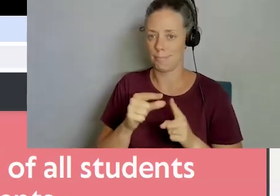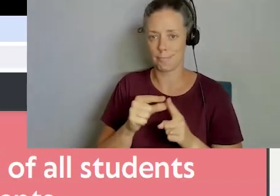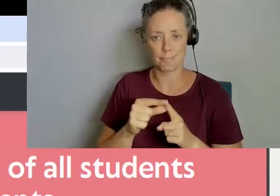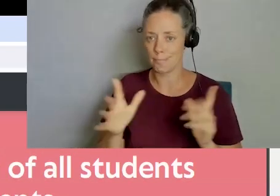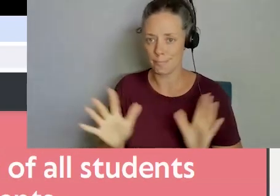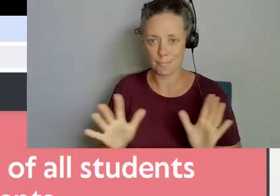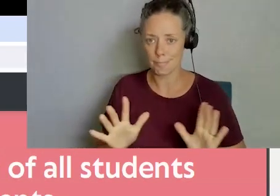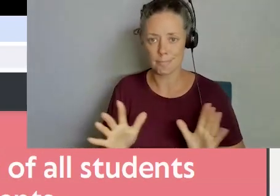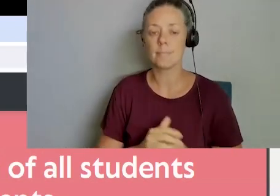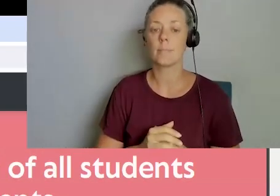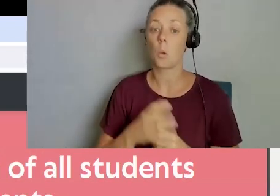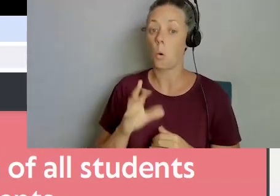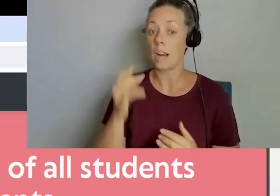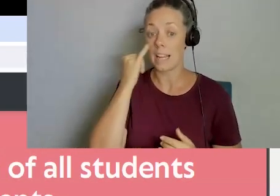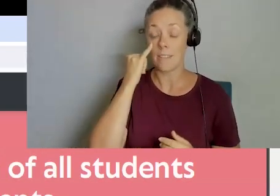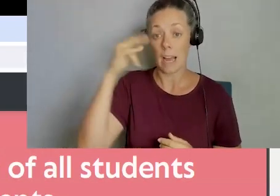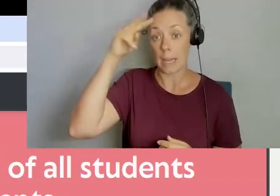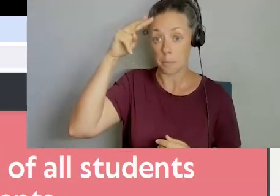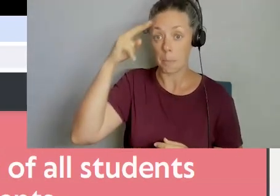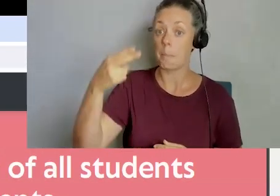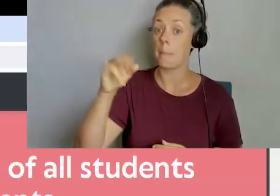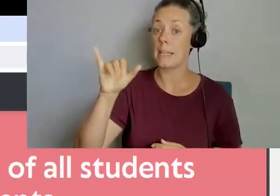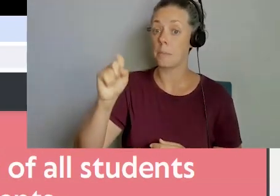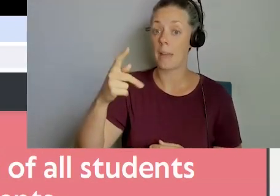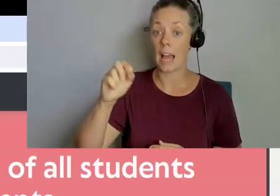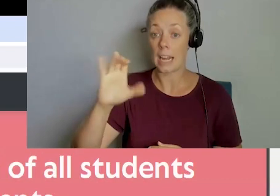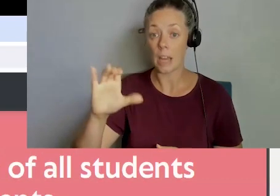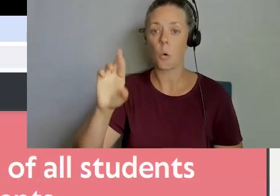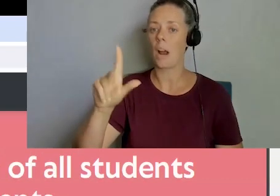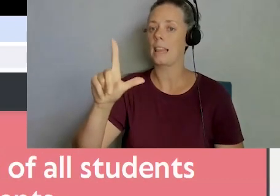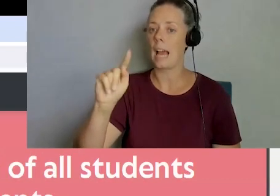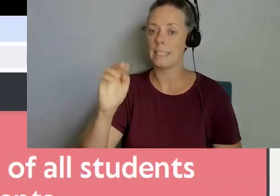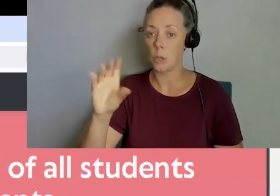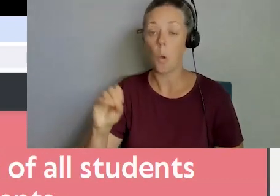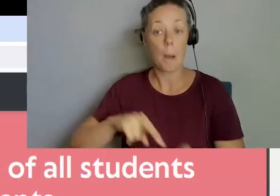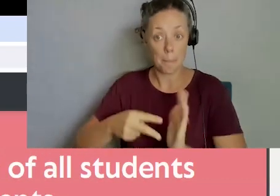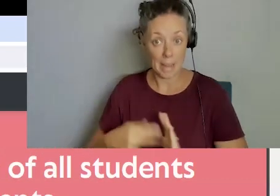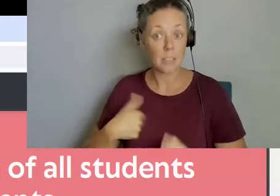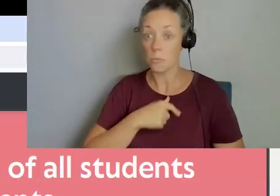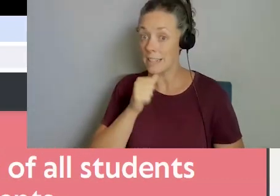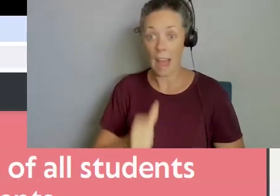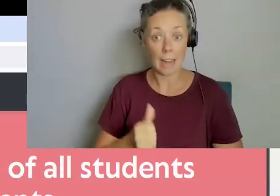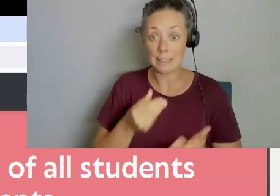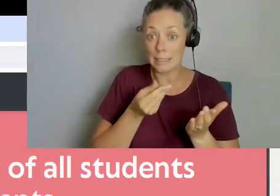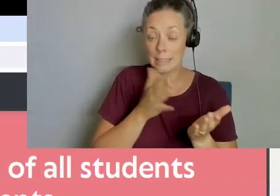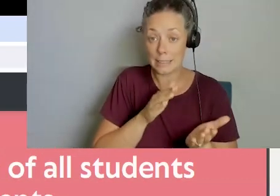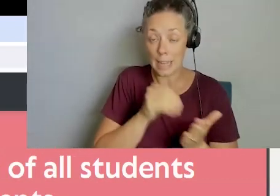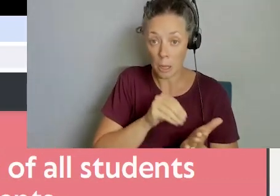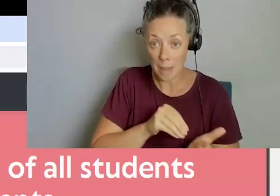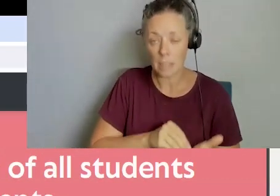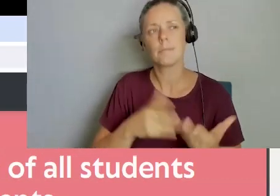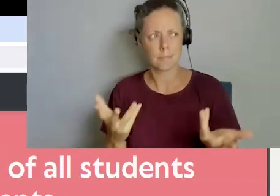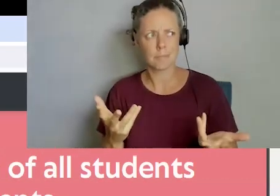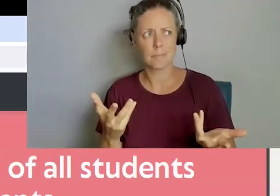we are Hispanic or Latinos, we are undocumented, right? That's another big misconception. Yes, in the Central Valley, we have a lot